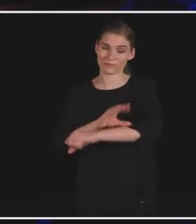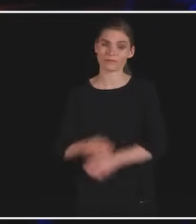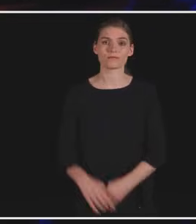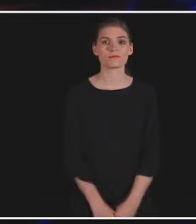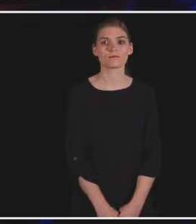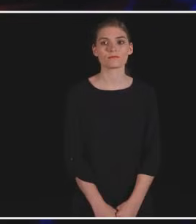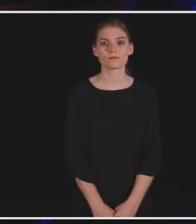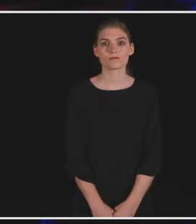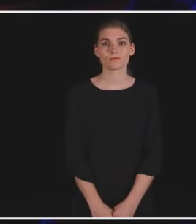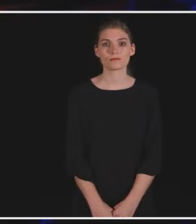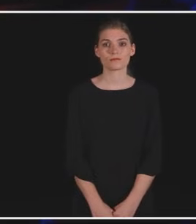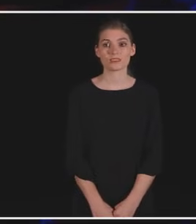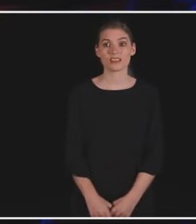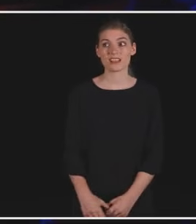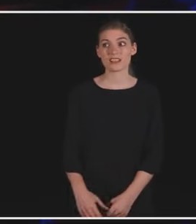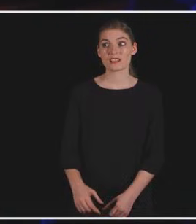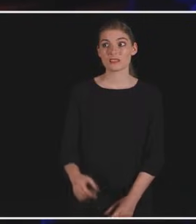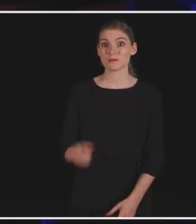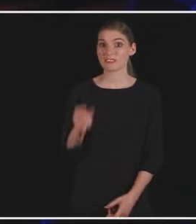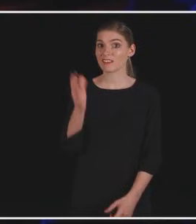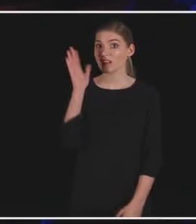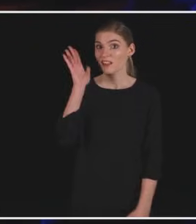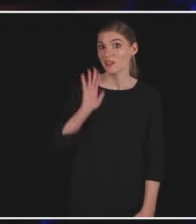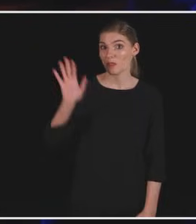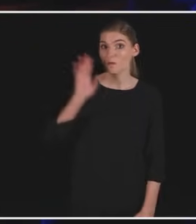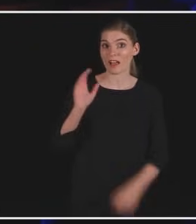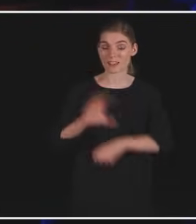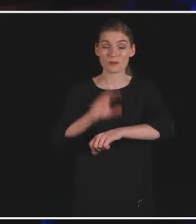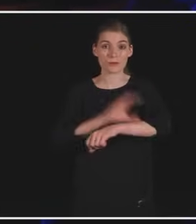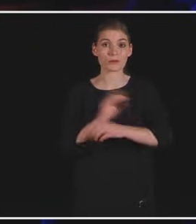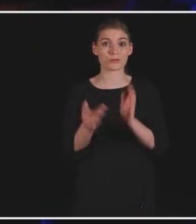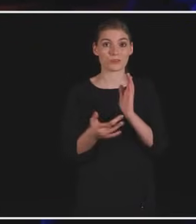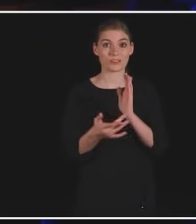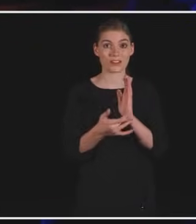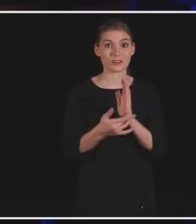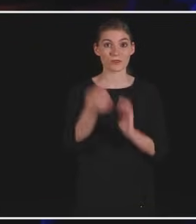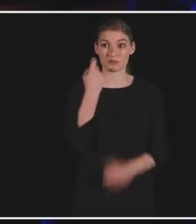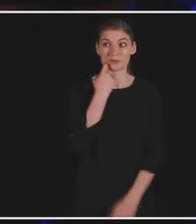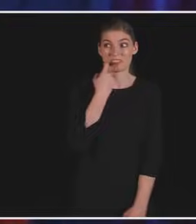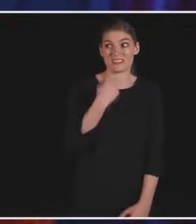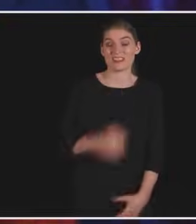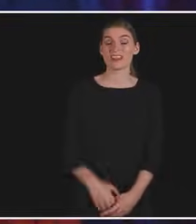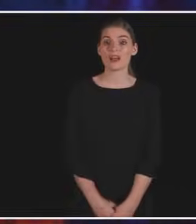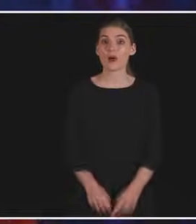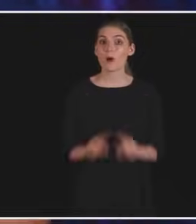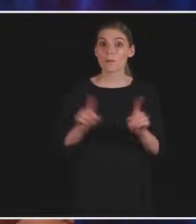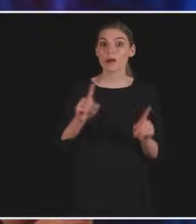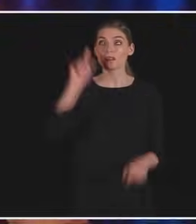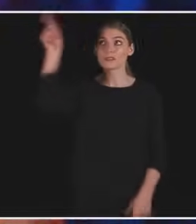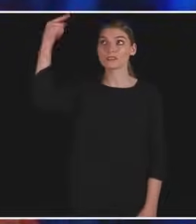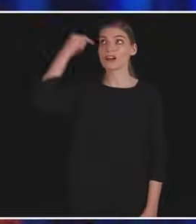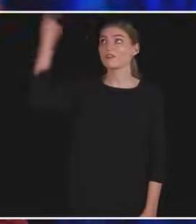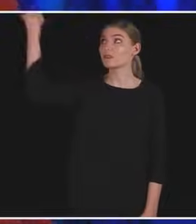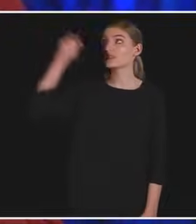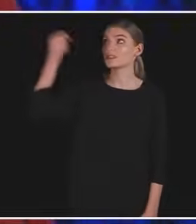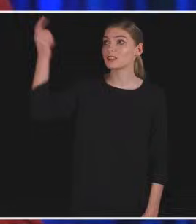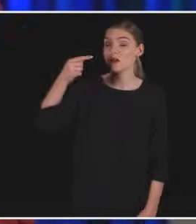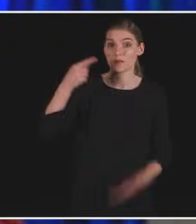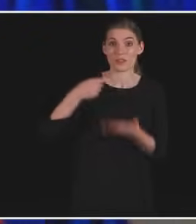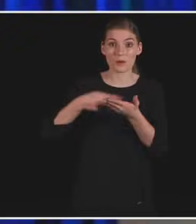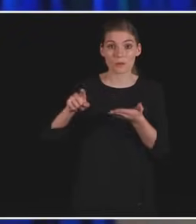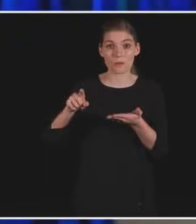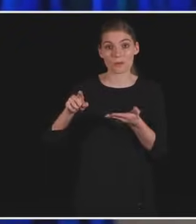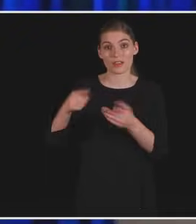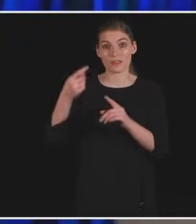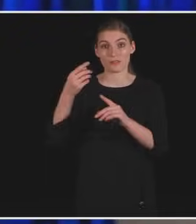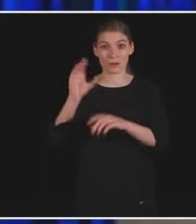enough to afford its own computer, especially when computers were relatively new. However, there was a government subsidy program that